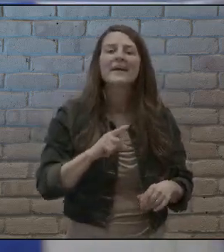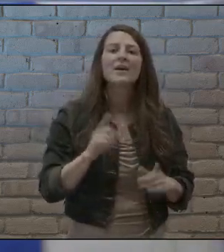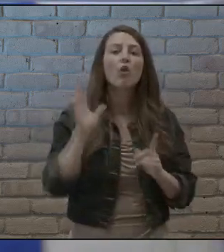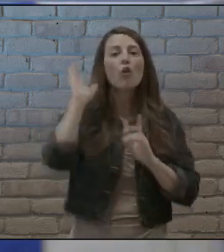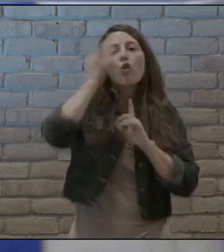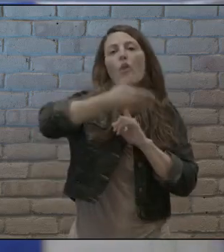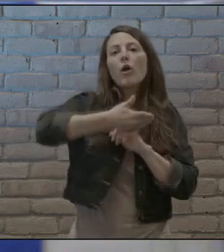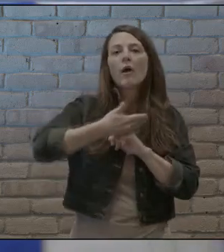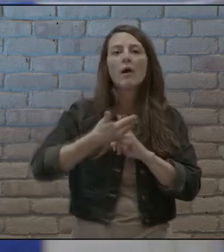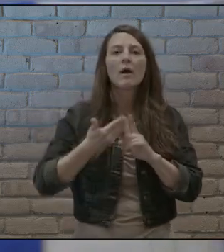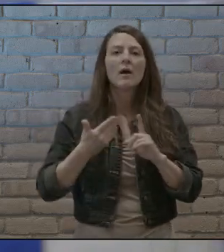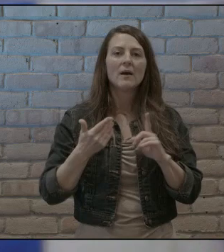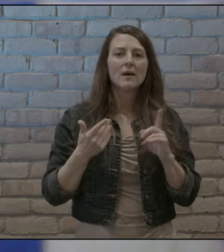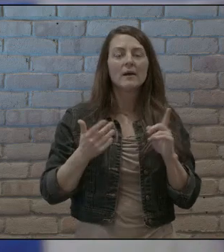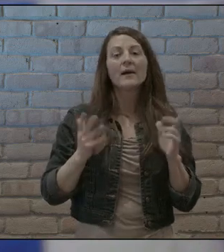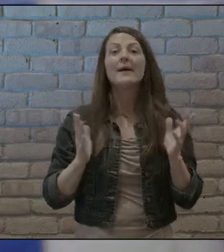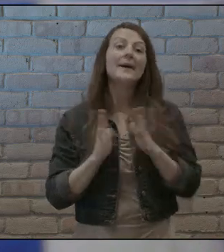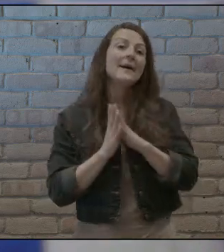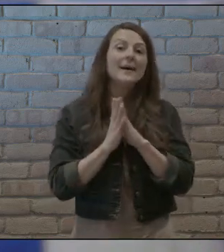repels people,